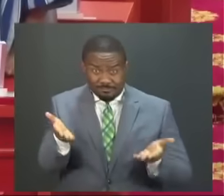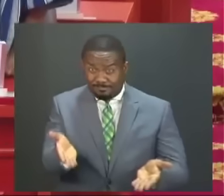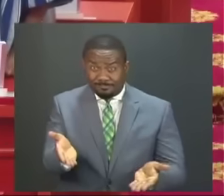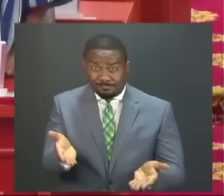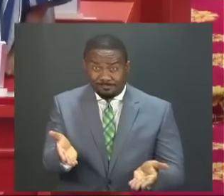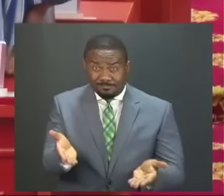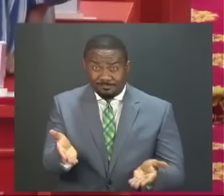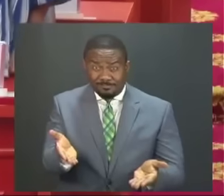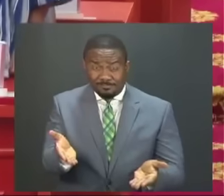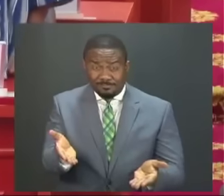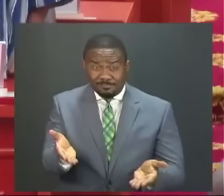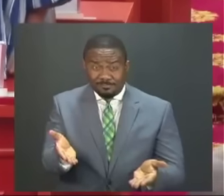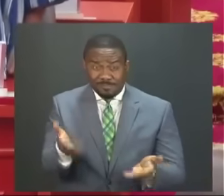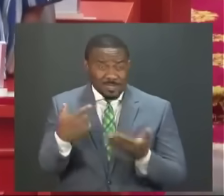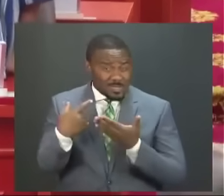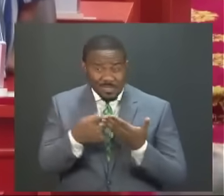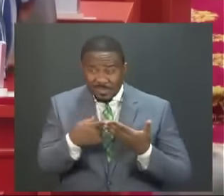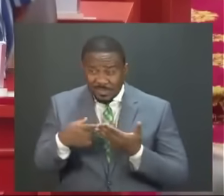sector.